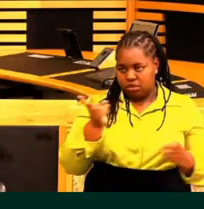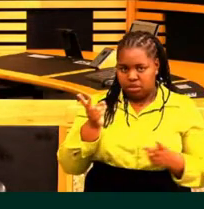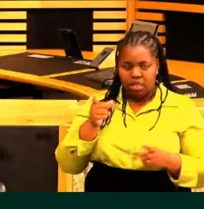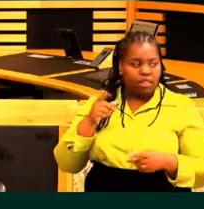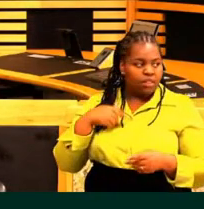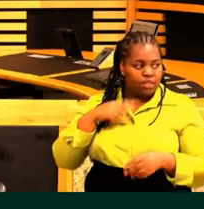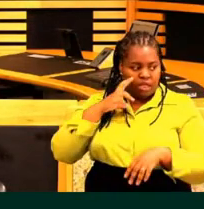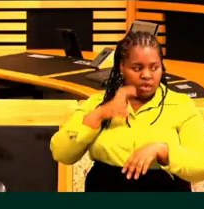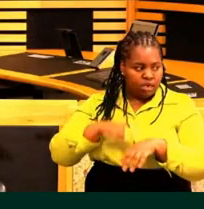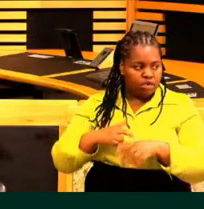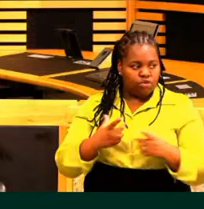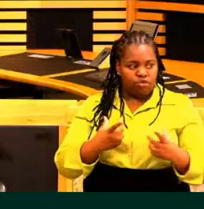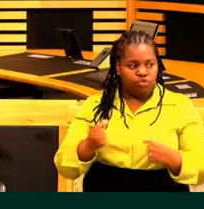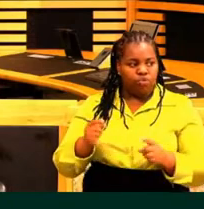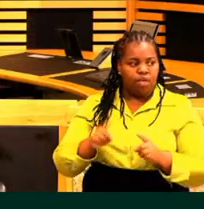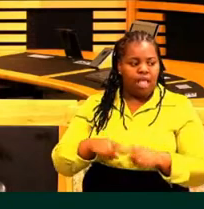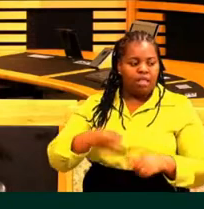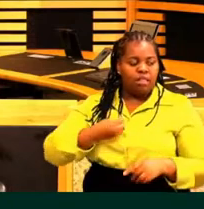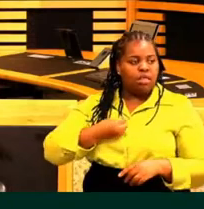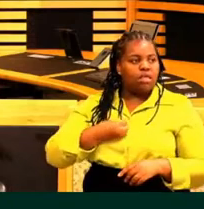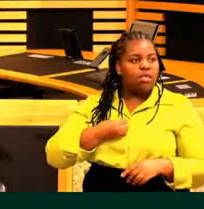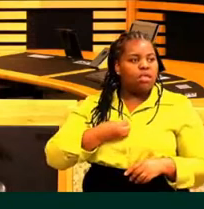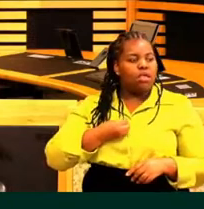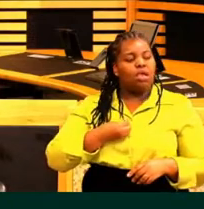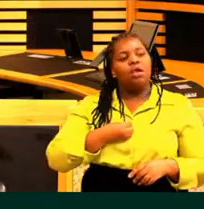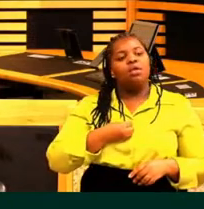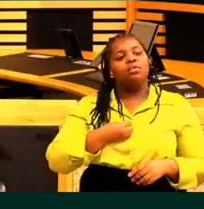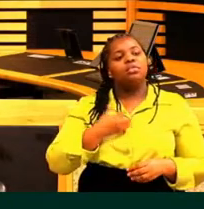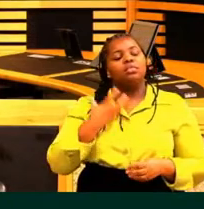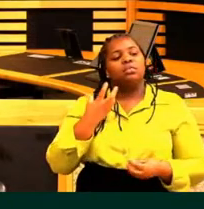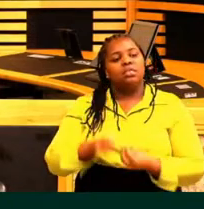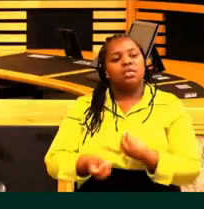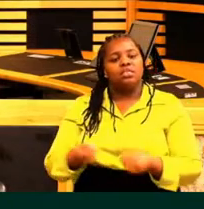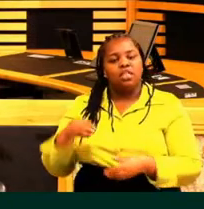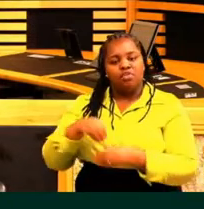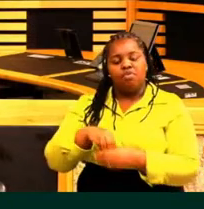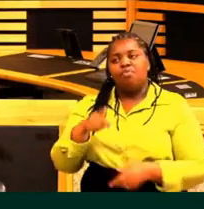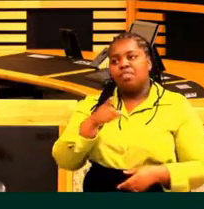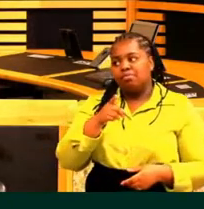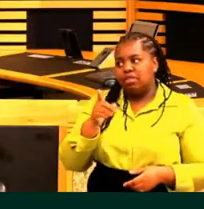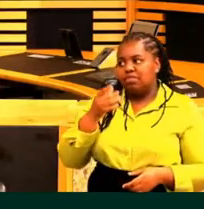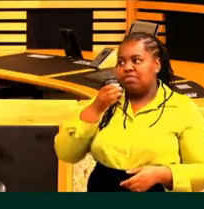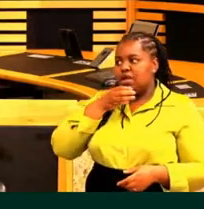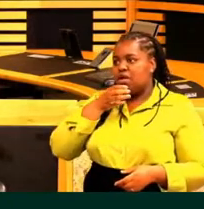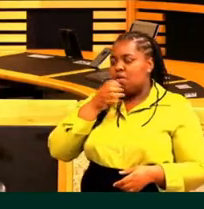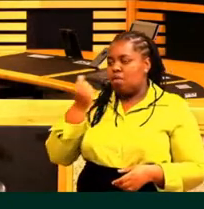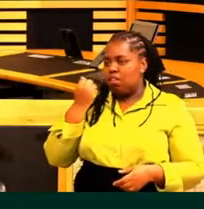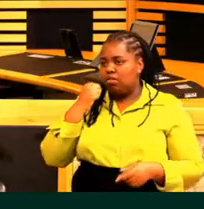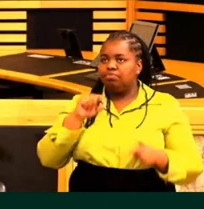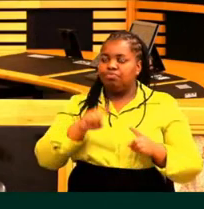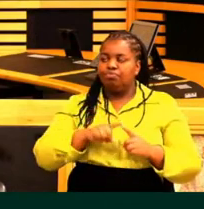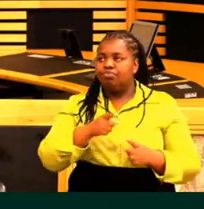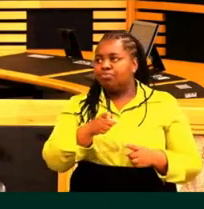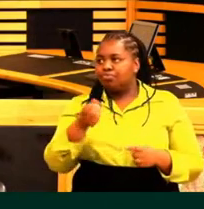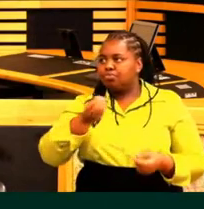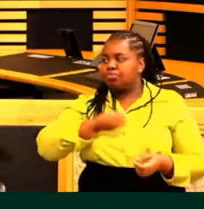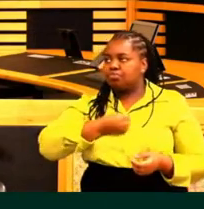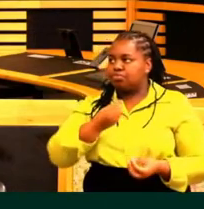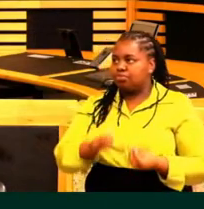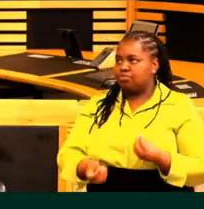is there with the young kids uh with the young kids involving themselves in alcohol with the young kids